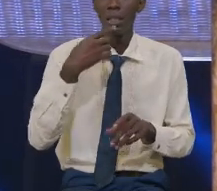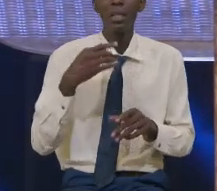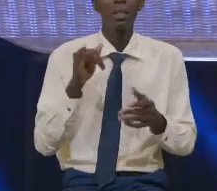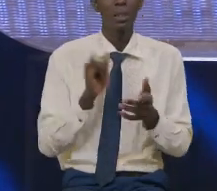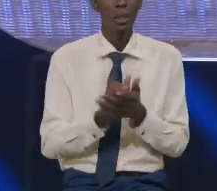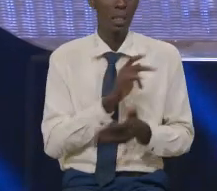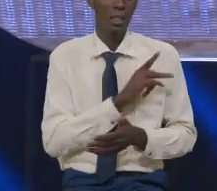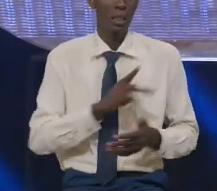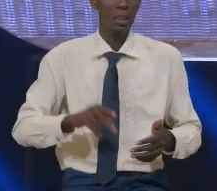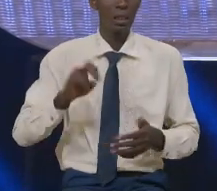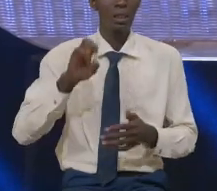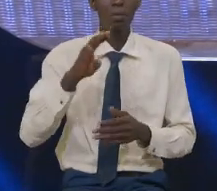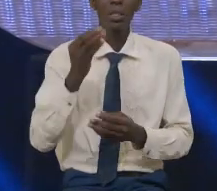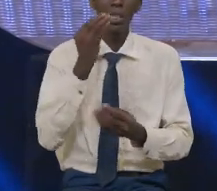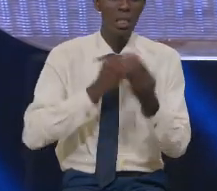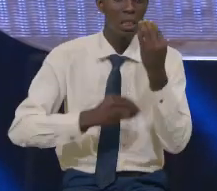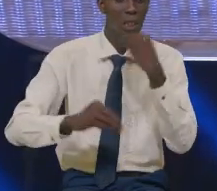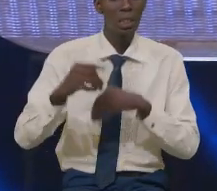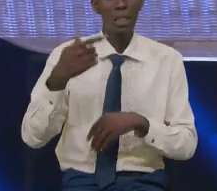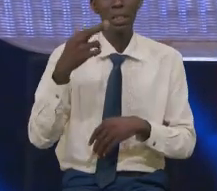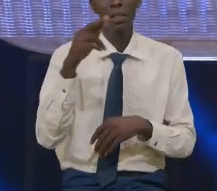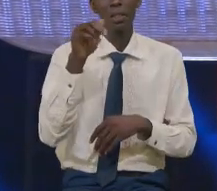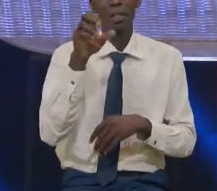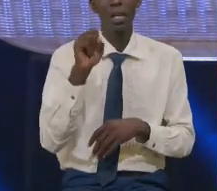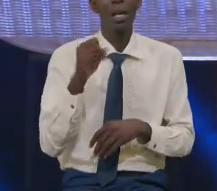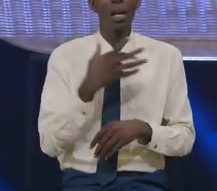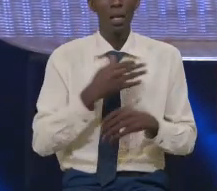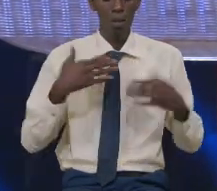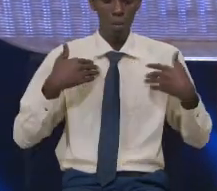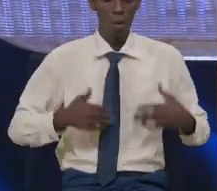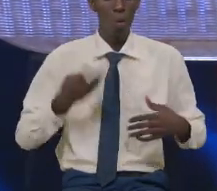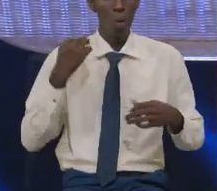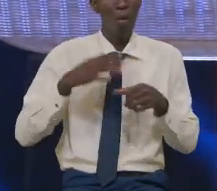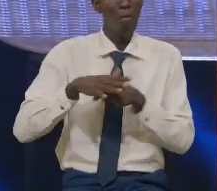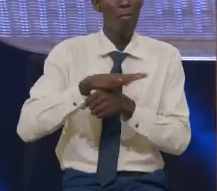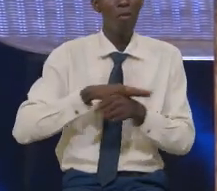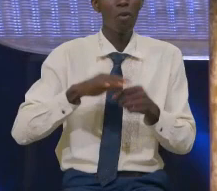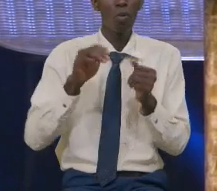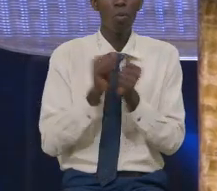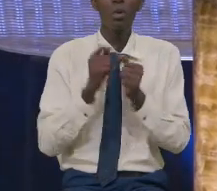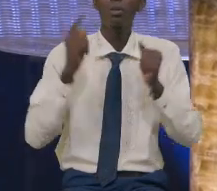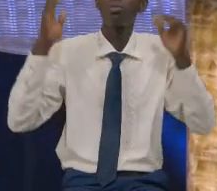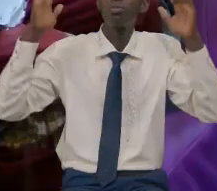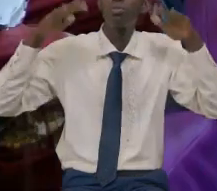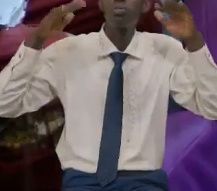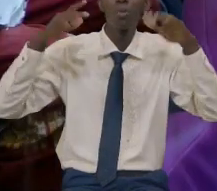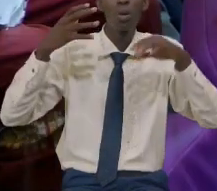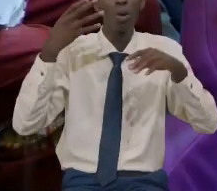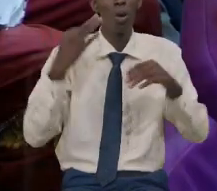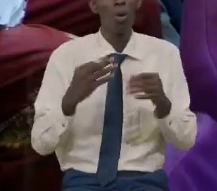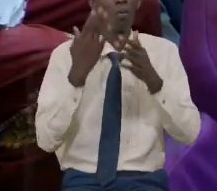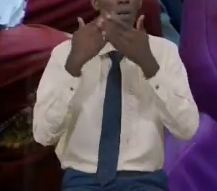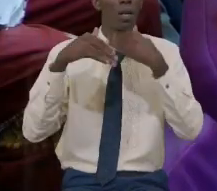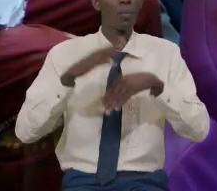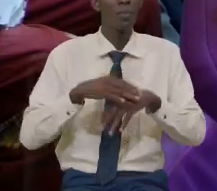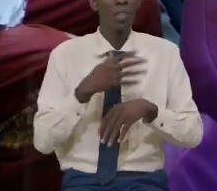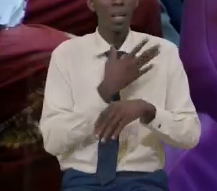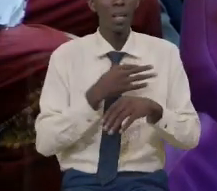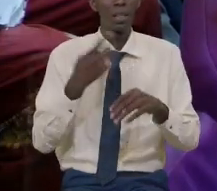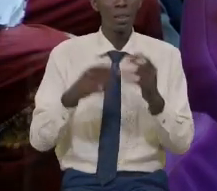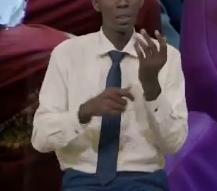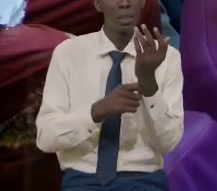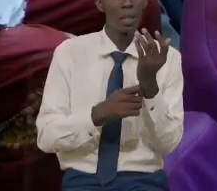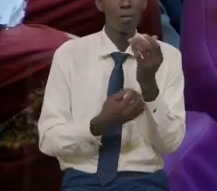oxen, and his body was wet with the dew of heaven, till his ears were